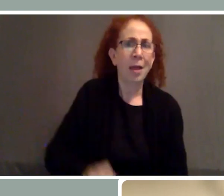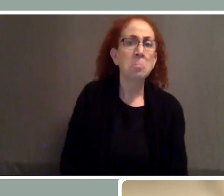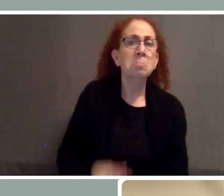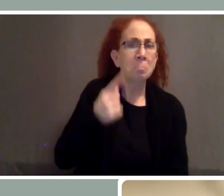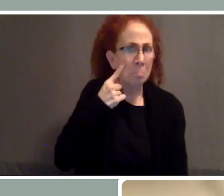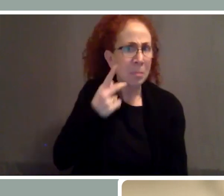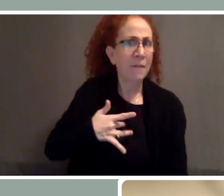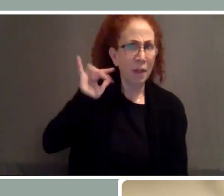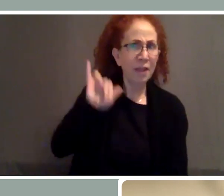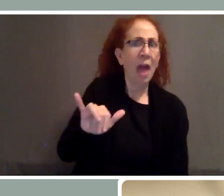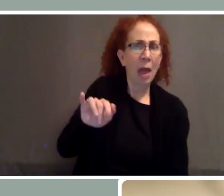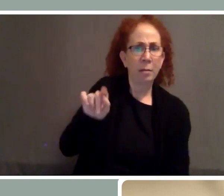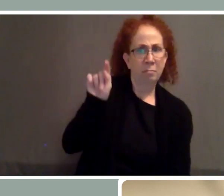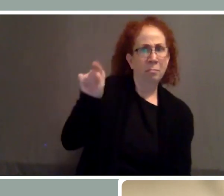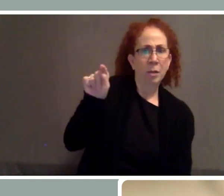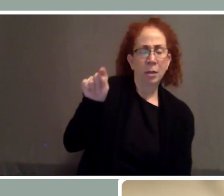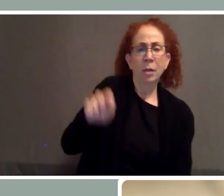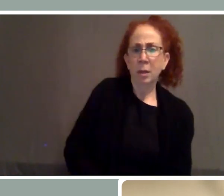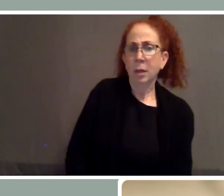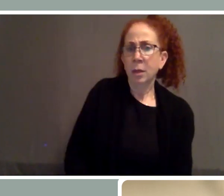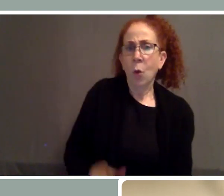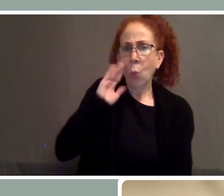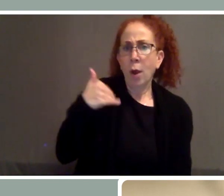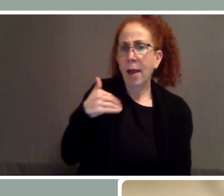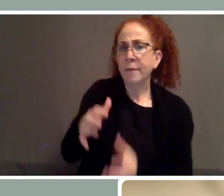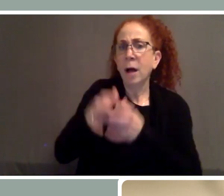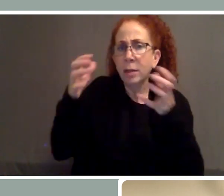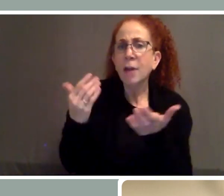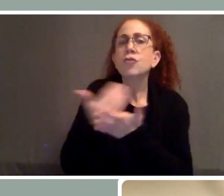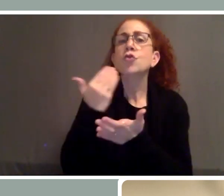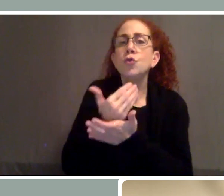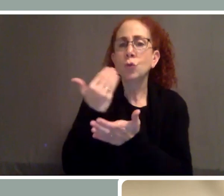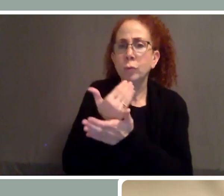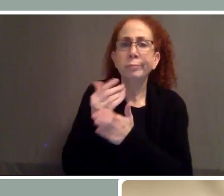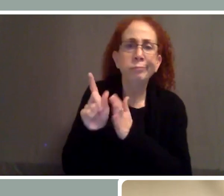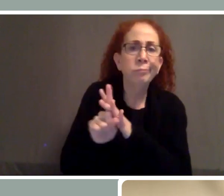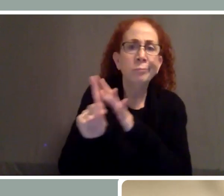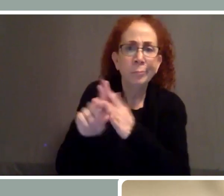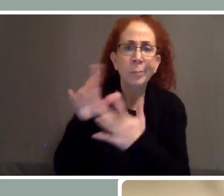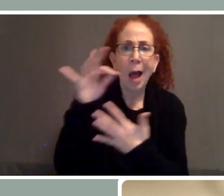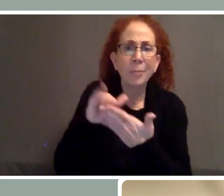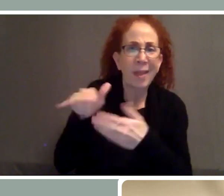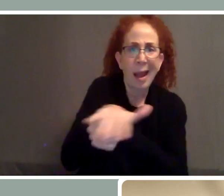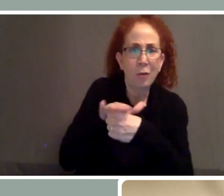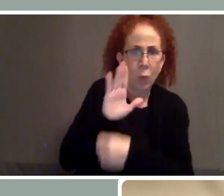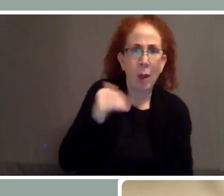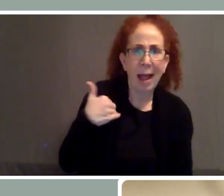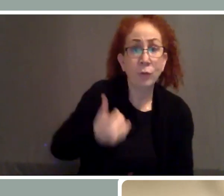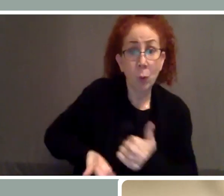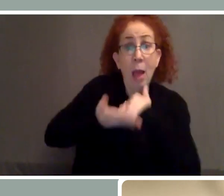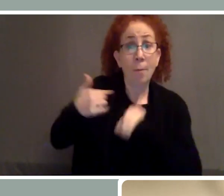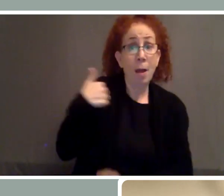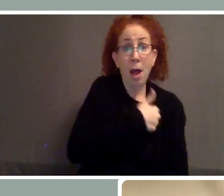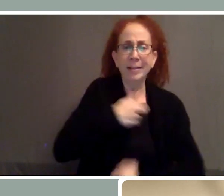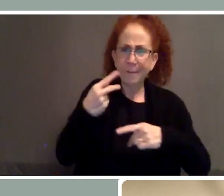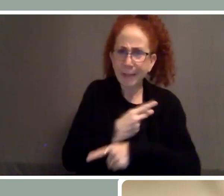that as a place where we're really going to have a lot of new developments in that area as well that will help us